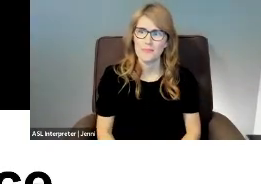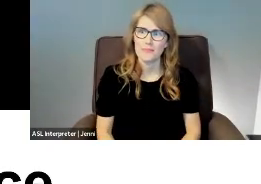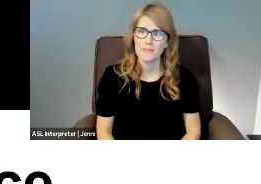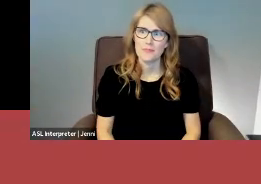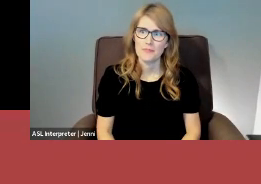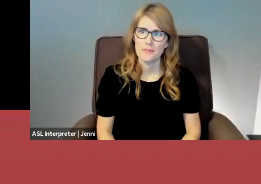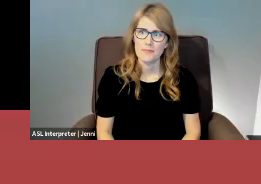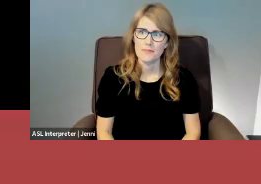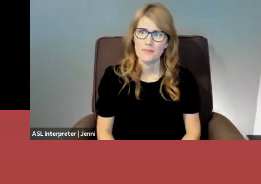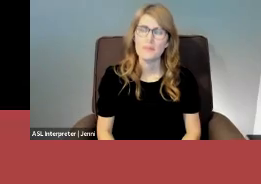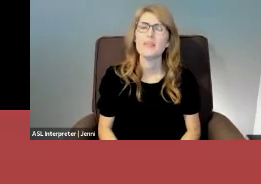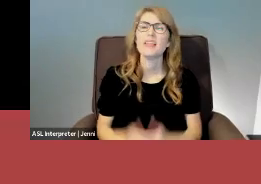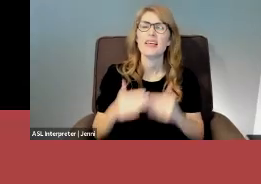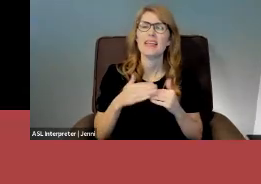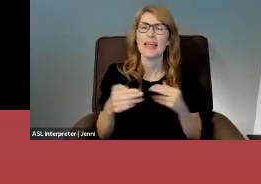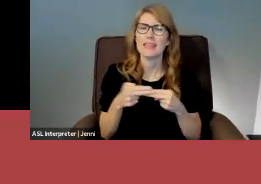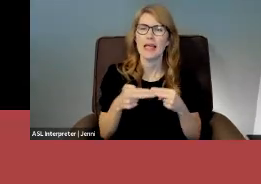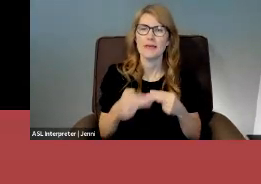Next slide, please.